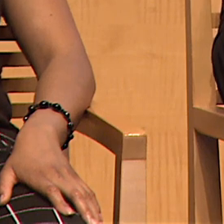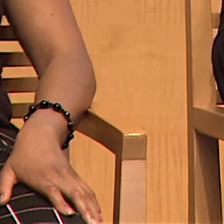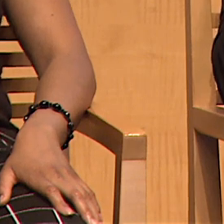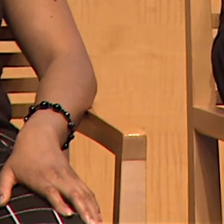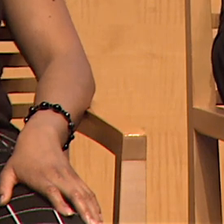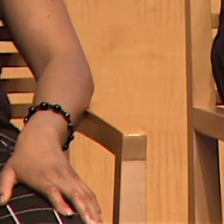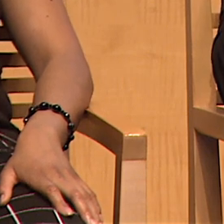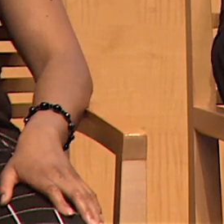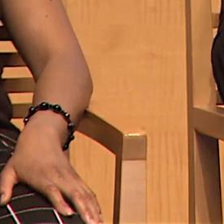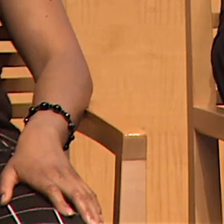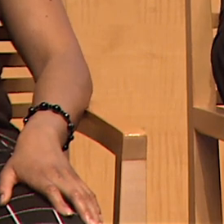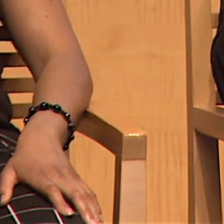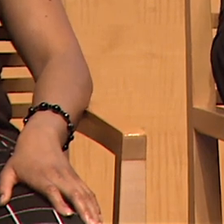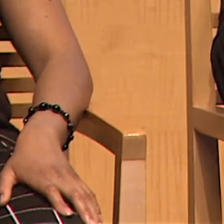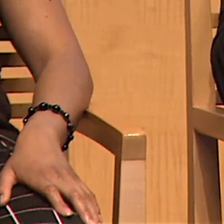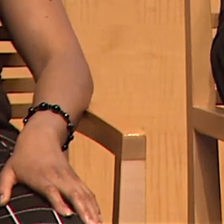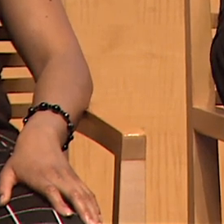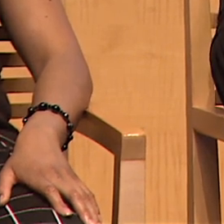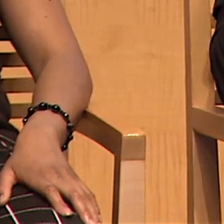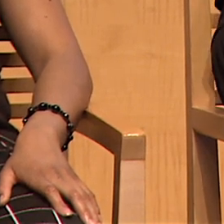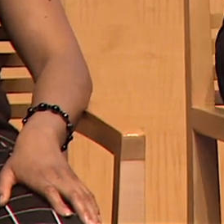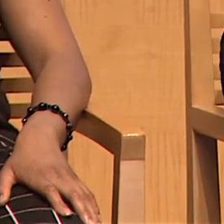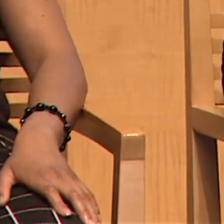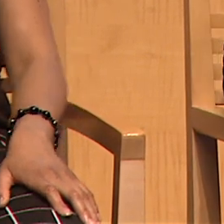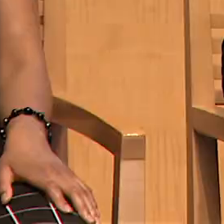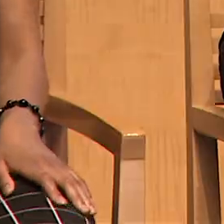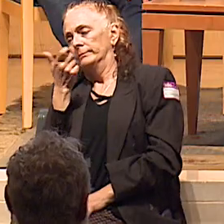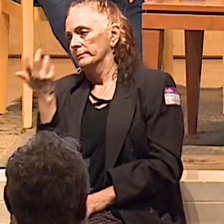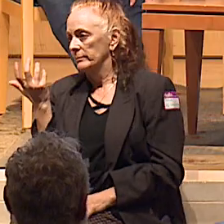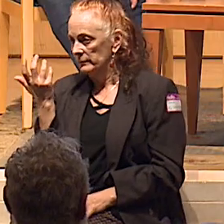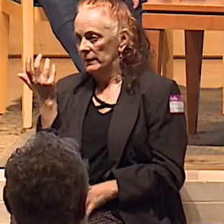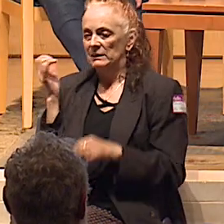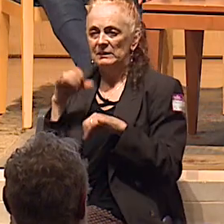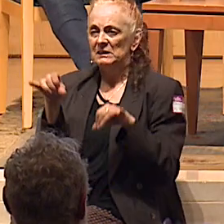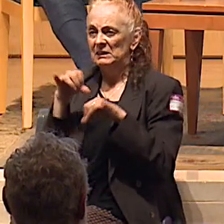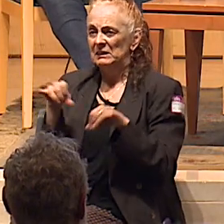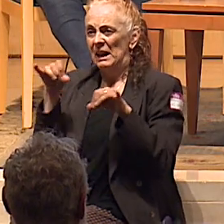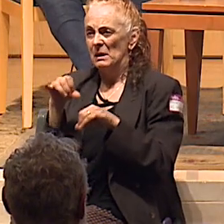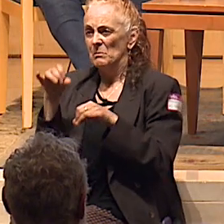them going, oh my God, I never want to have sex again.